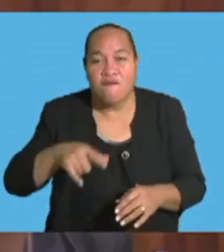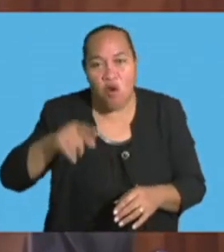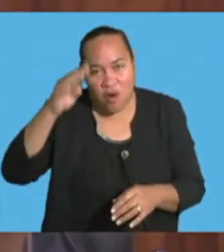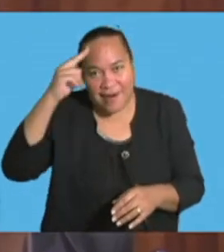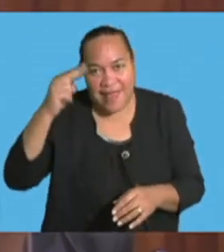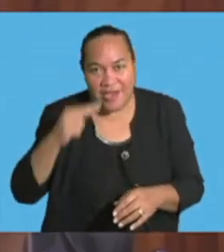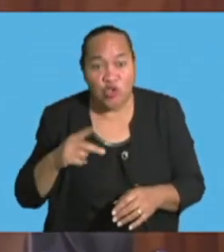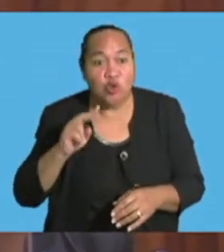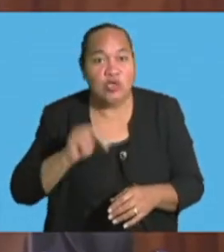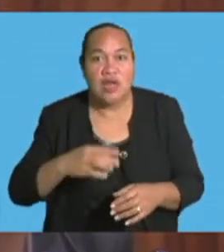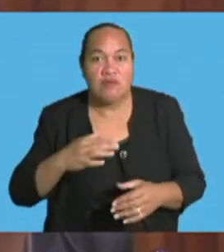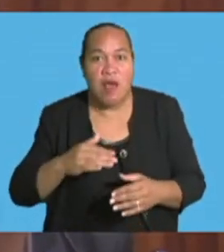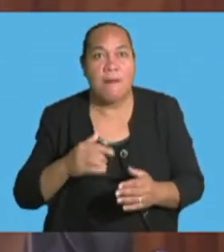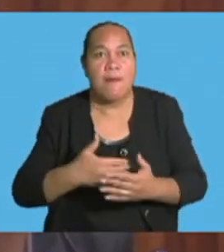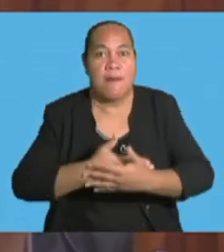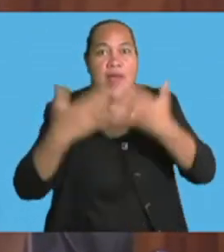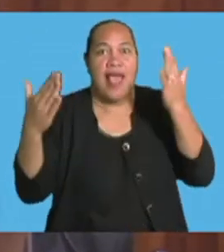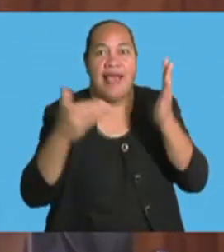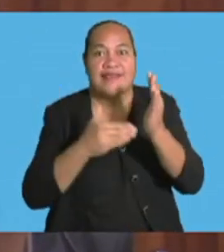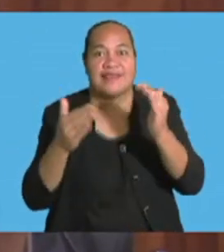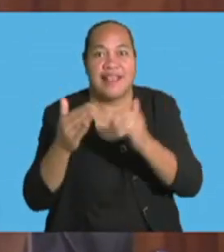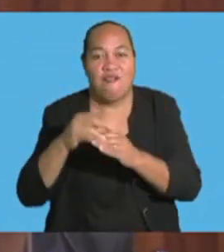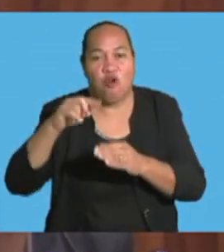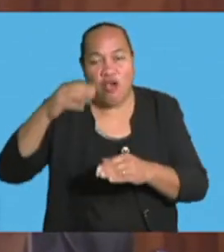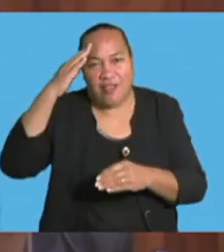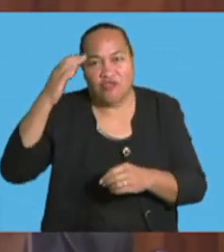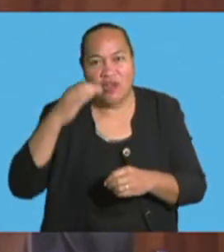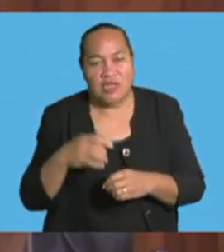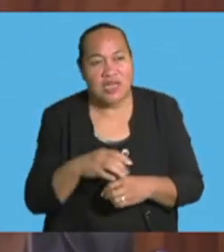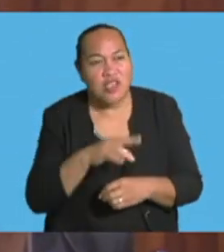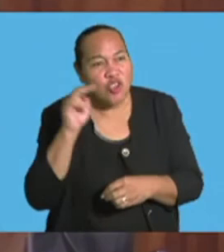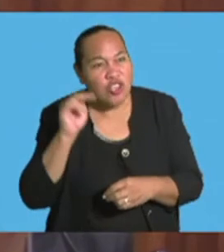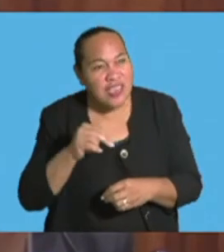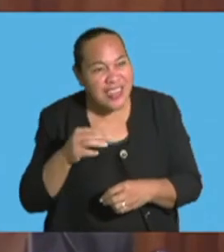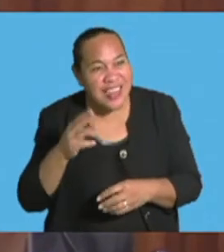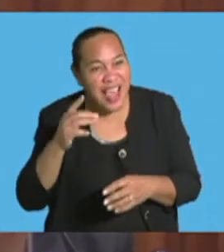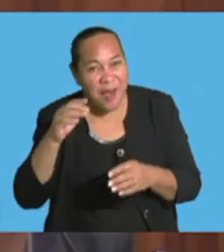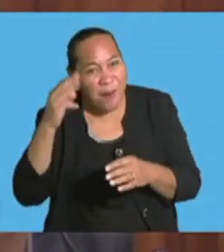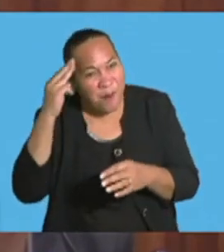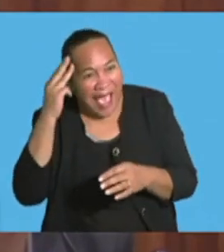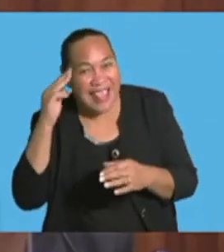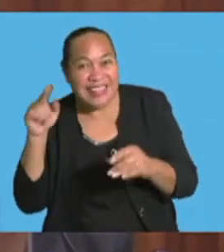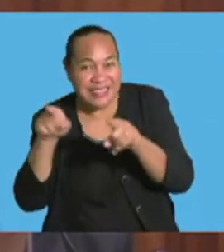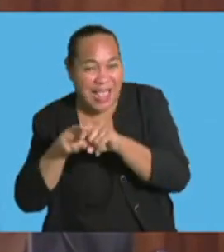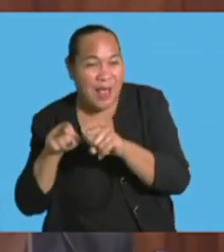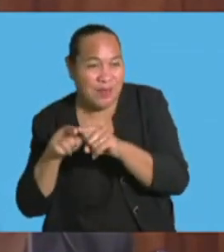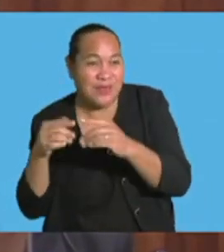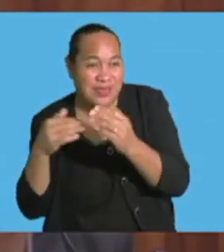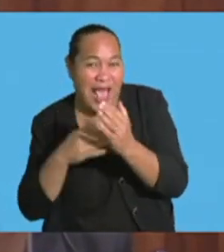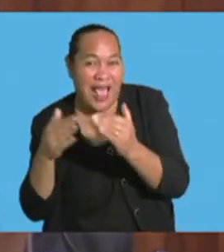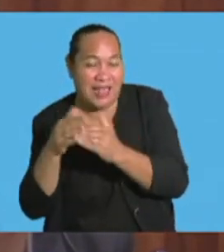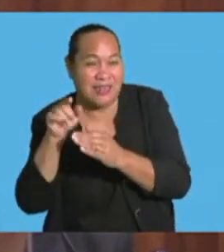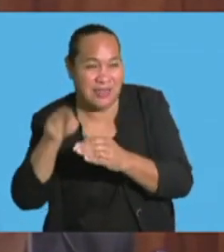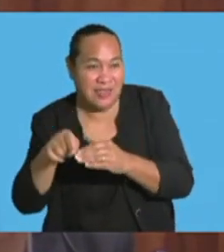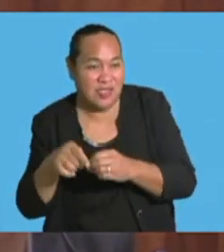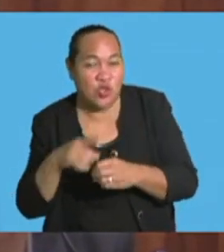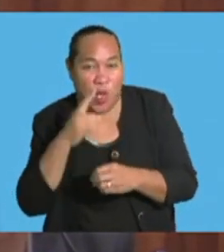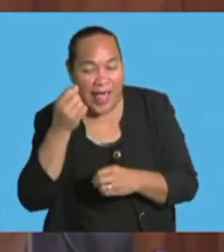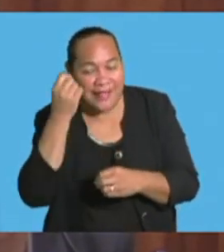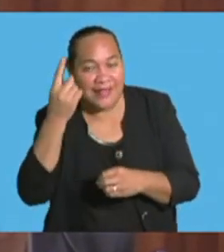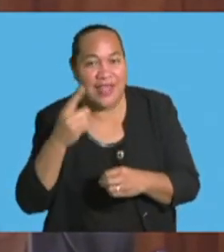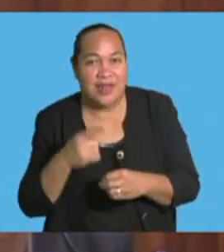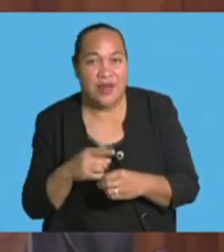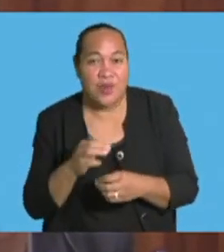country and a mind of that size to understand this budget. Mr. Speaker, sir, with these